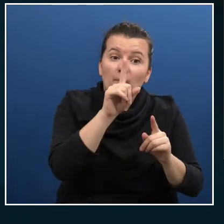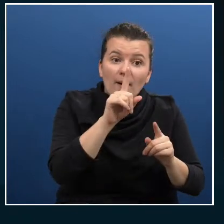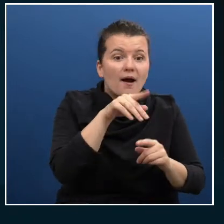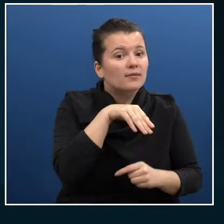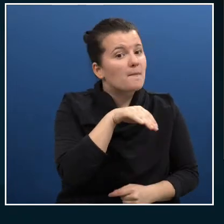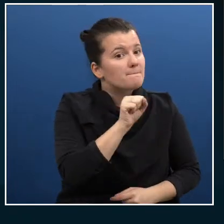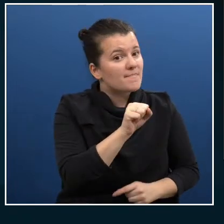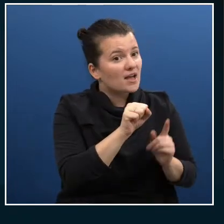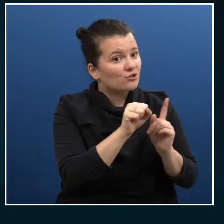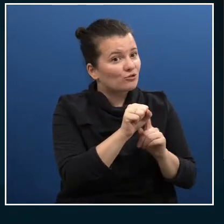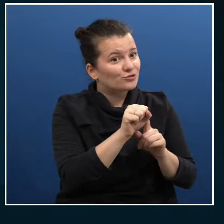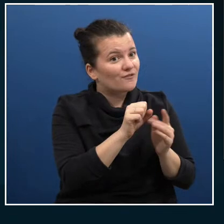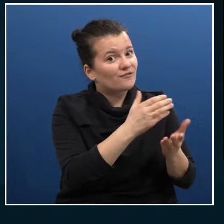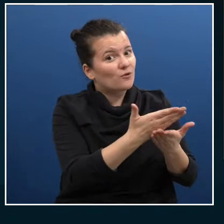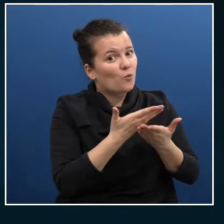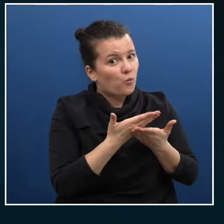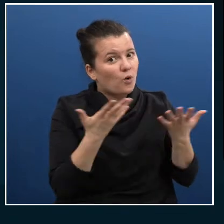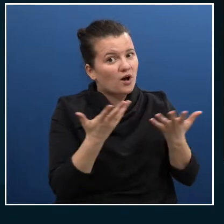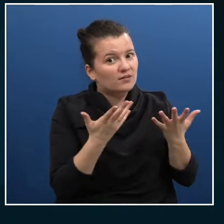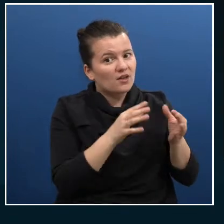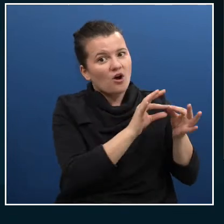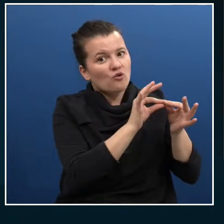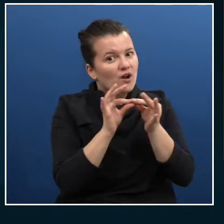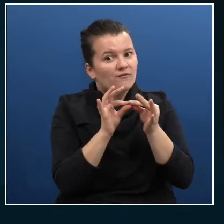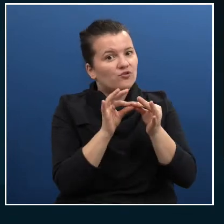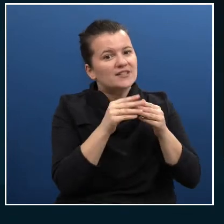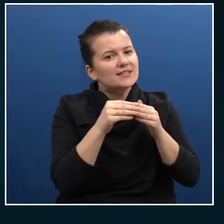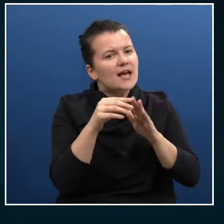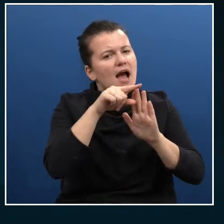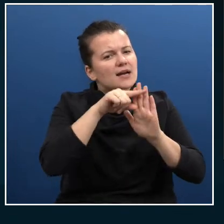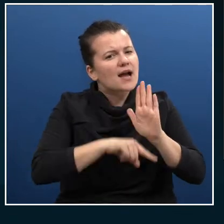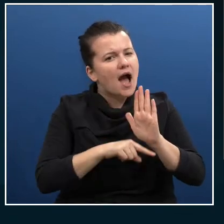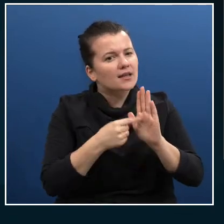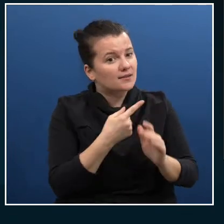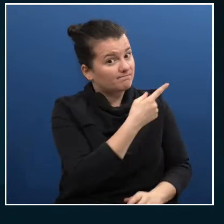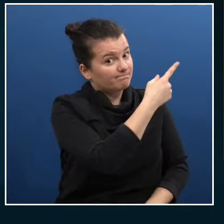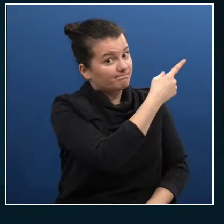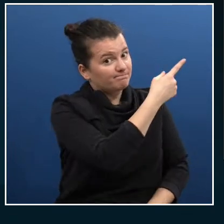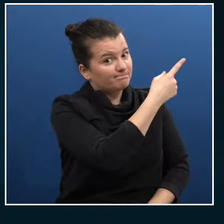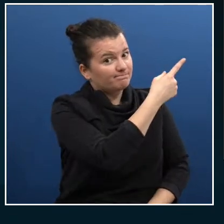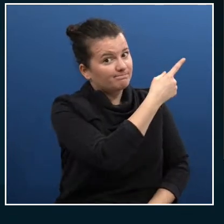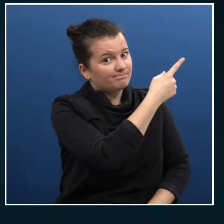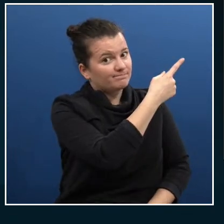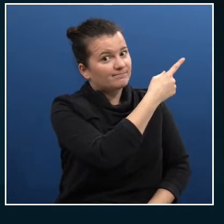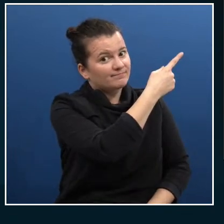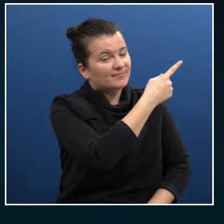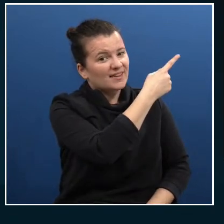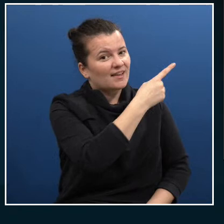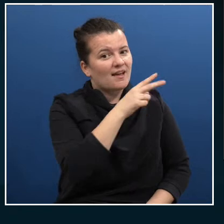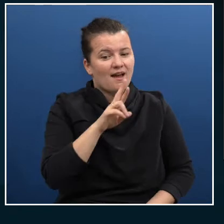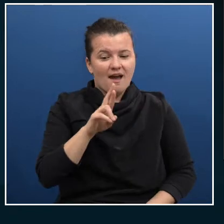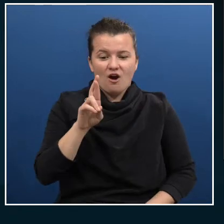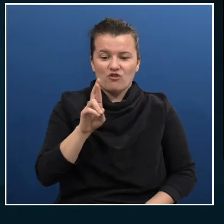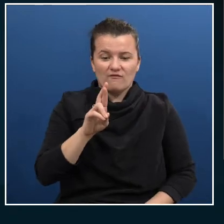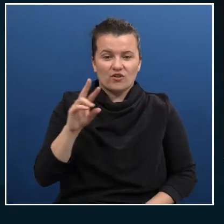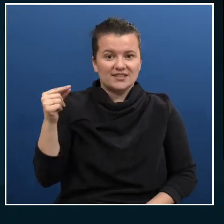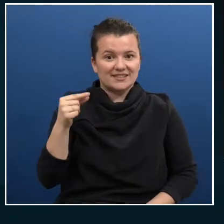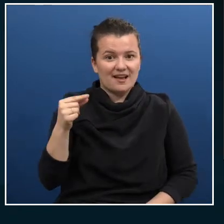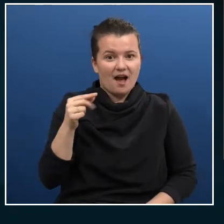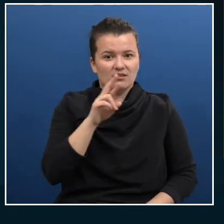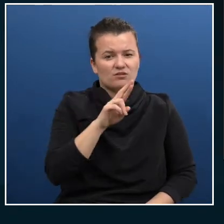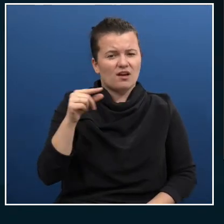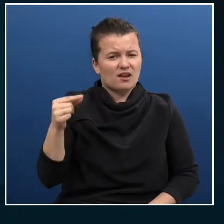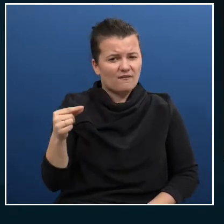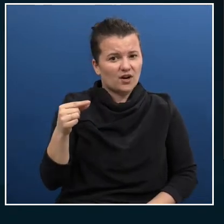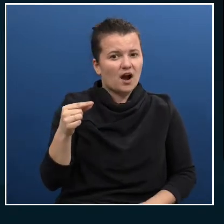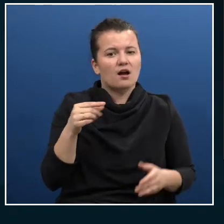guide, which gives great input on all the customizations that you can make for each and every